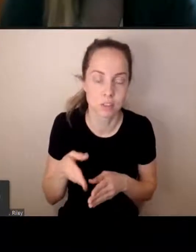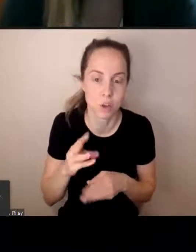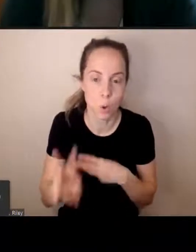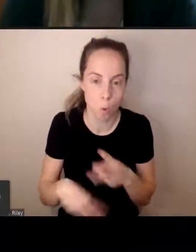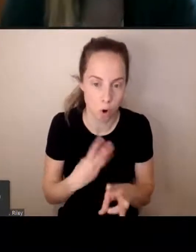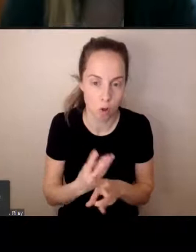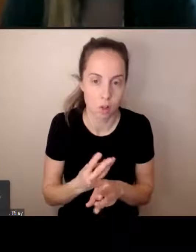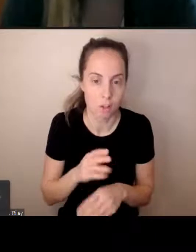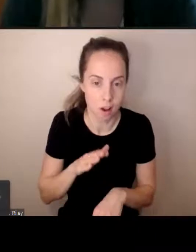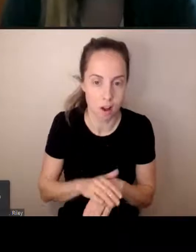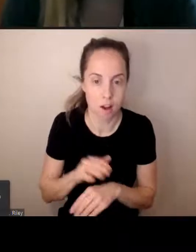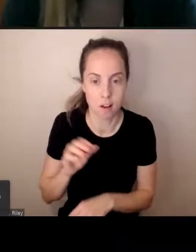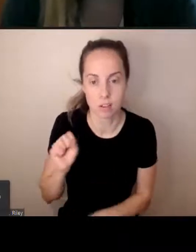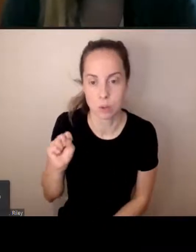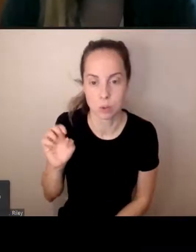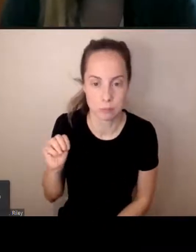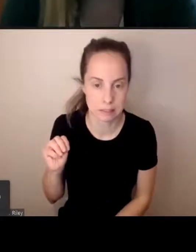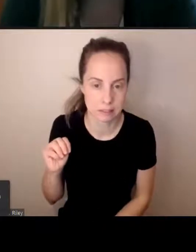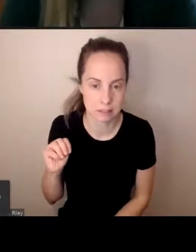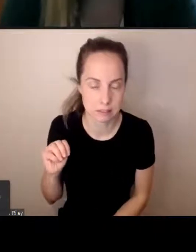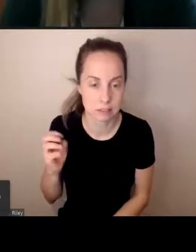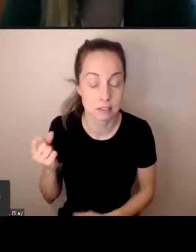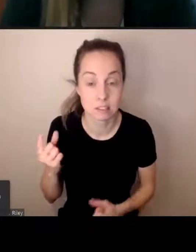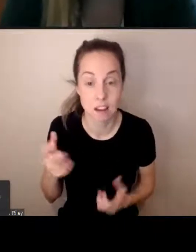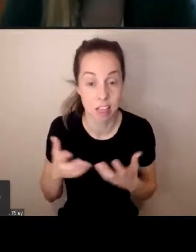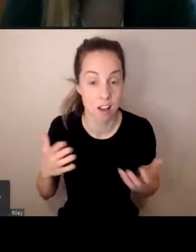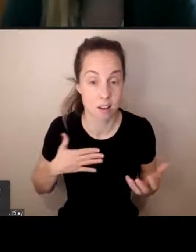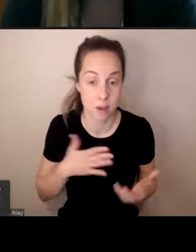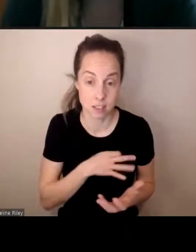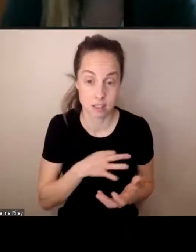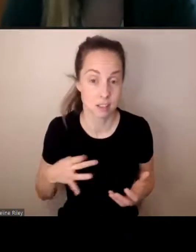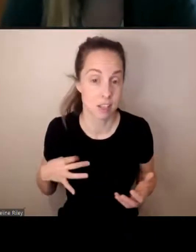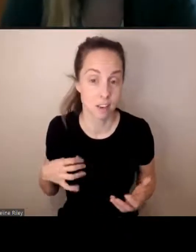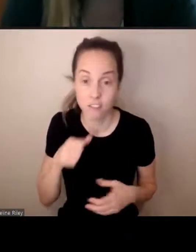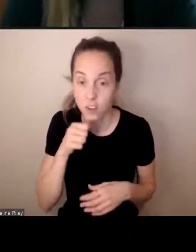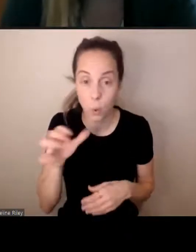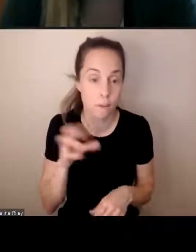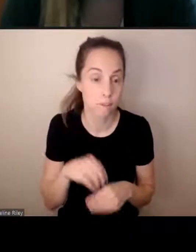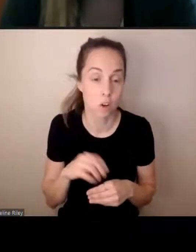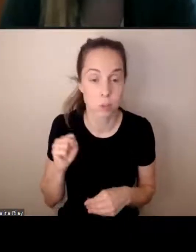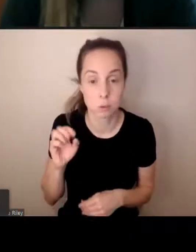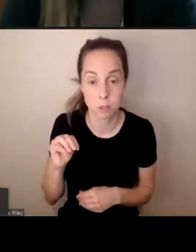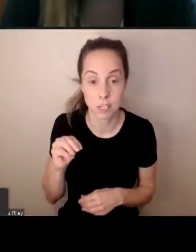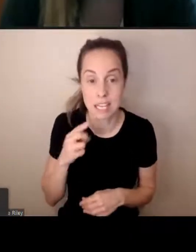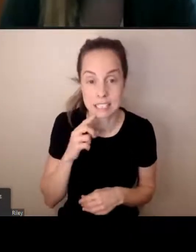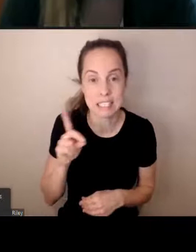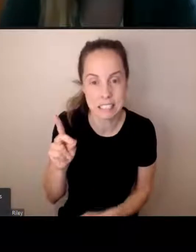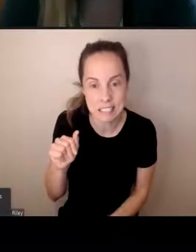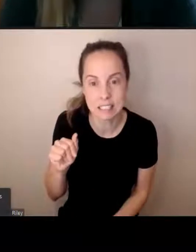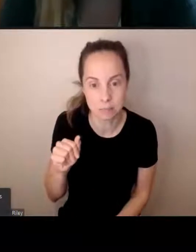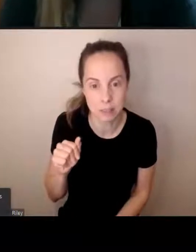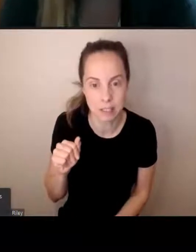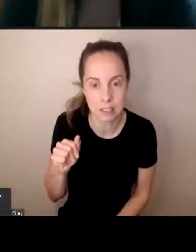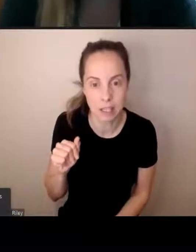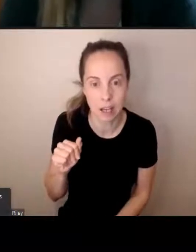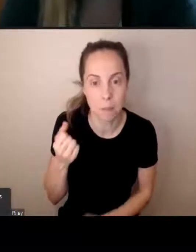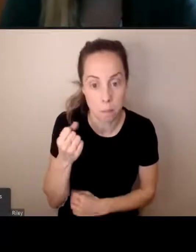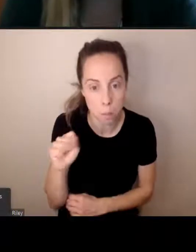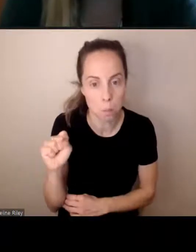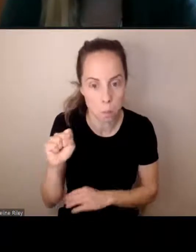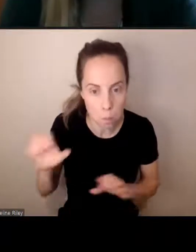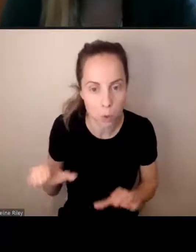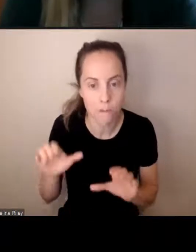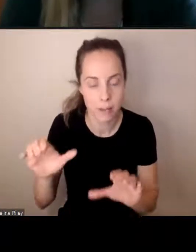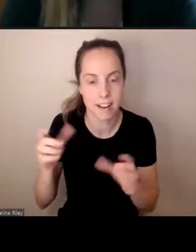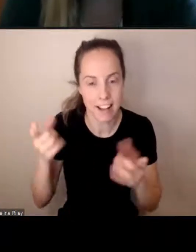my staff don't do a lot on social media, and I tell them that the disability movement is happening on social media. So